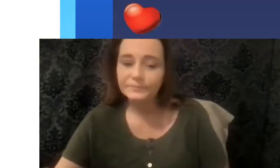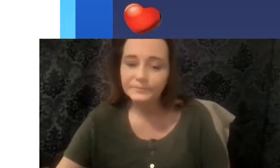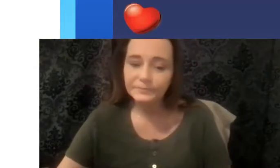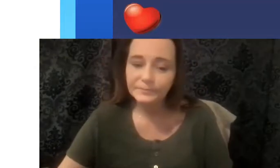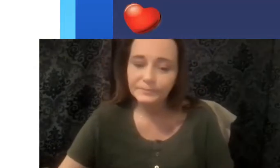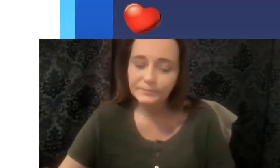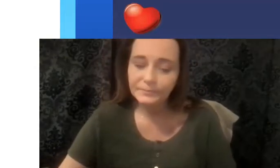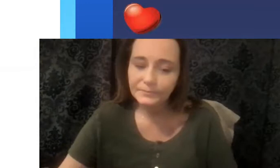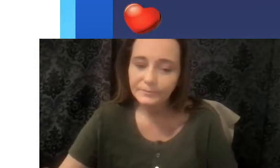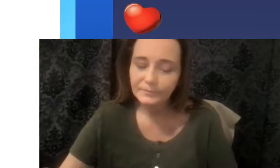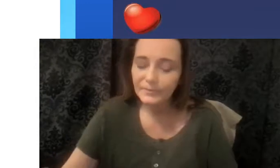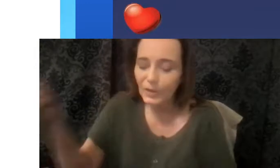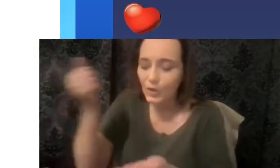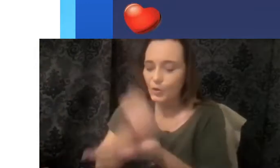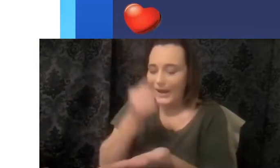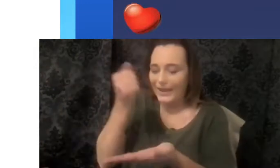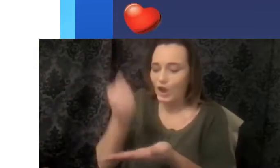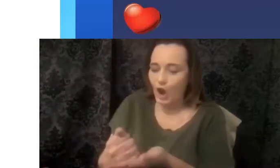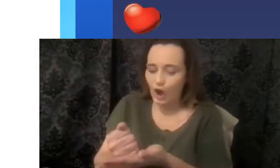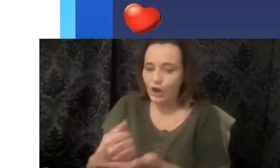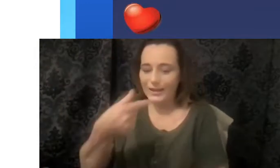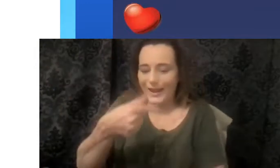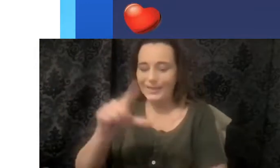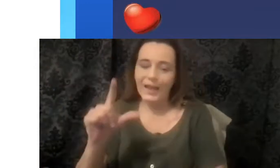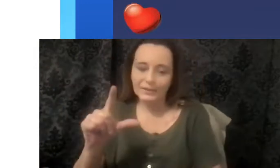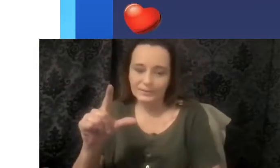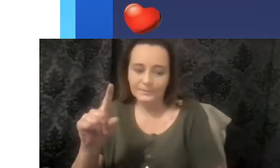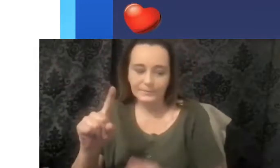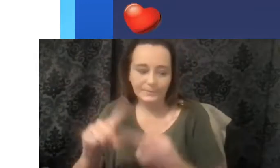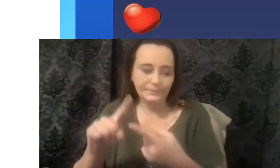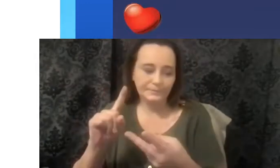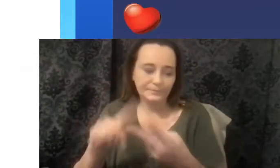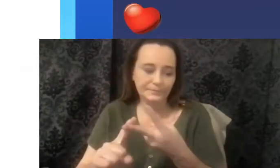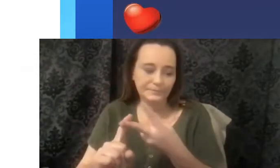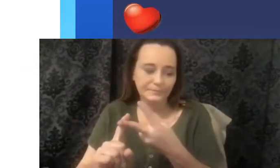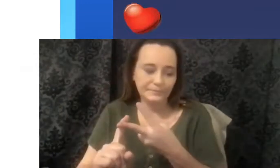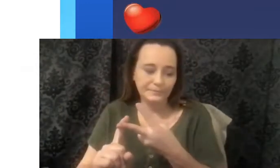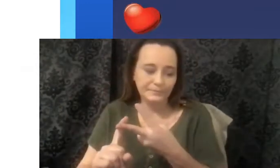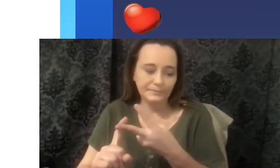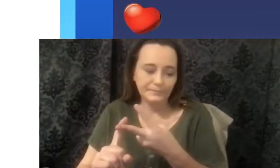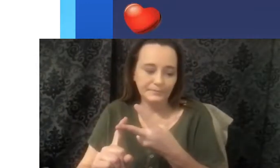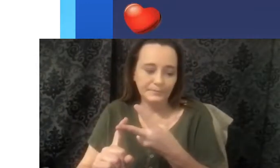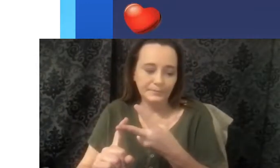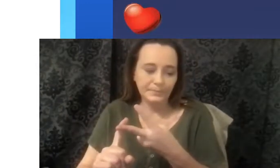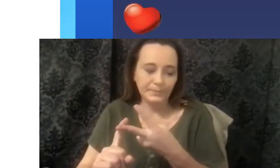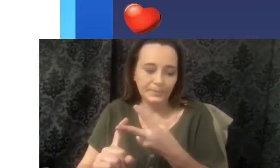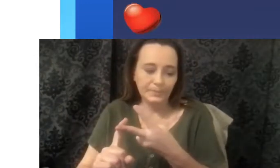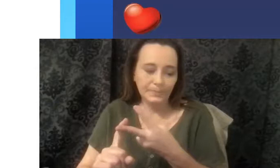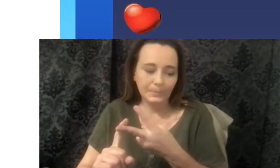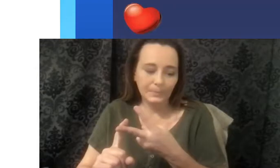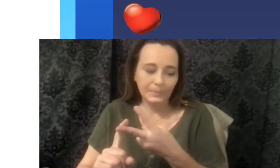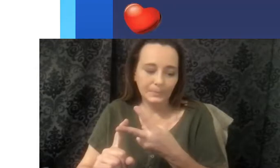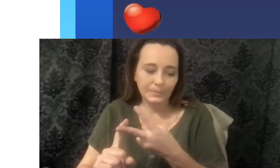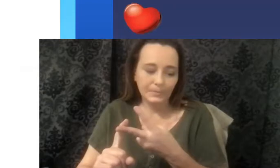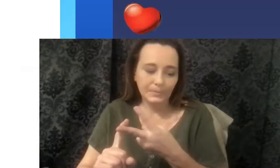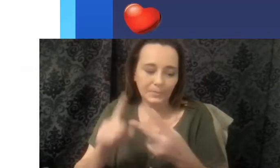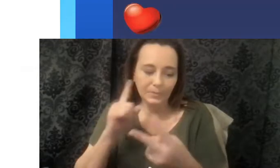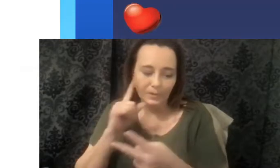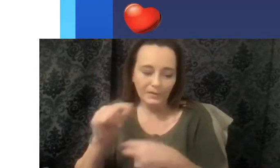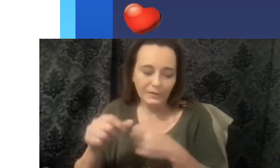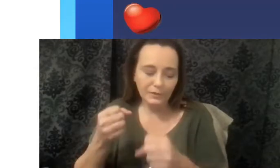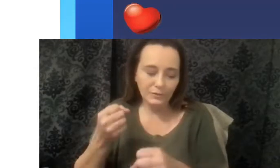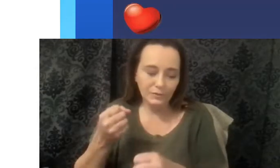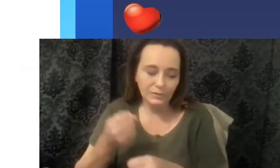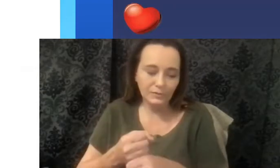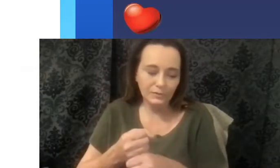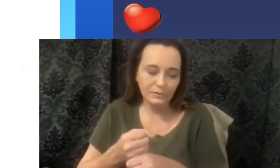their credit card guidelines. Credit card guidelines? Okay, and the guide will service. Not being Okay. followed. They haven't been followed for 20 years. Everyone knows about it. It's just something